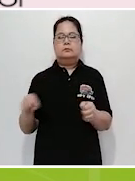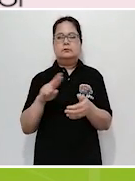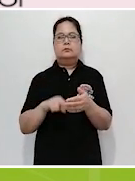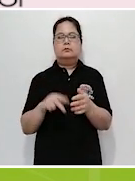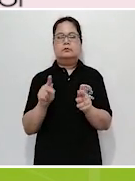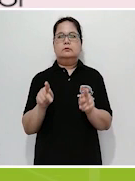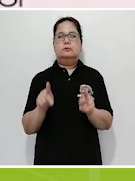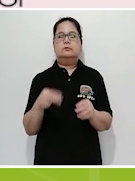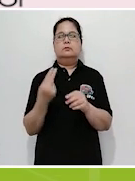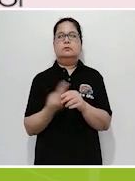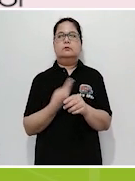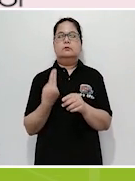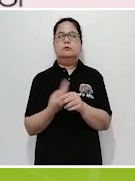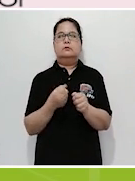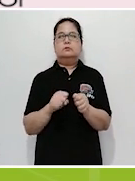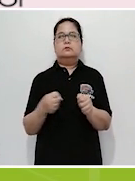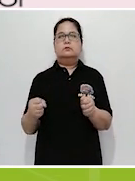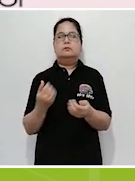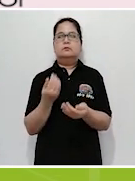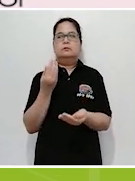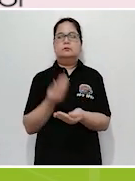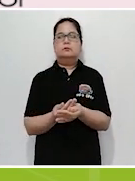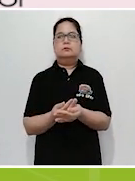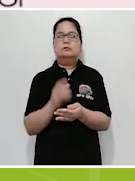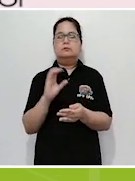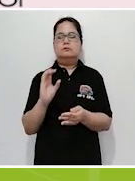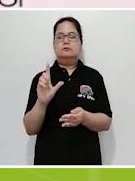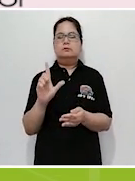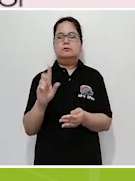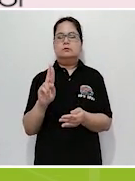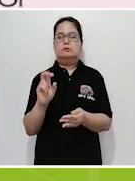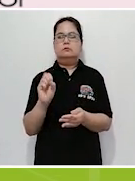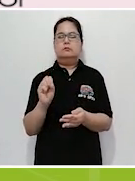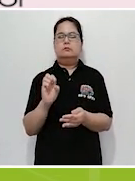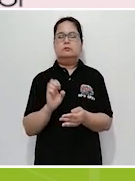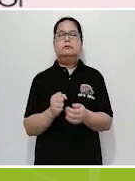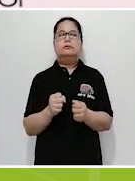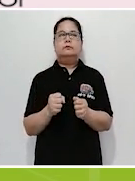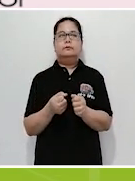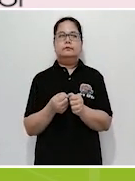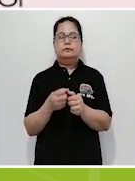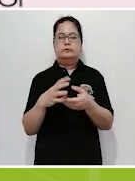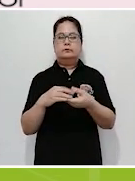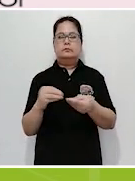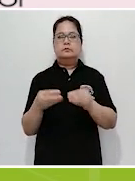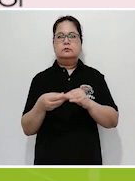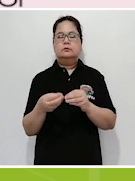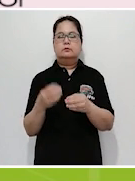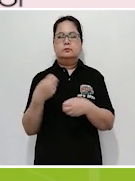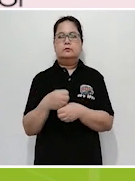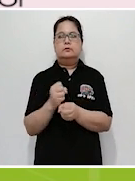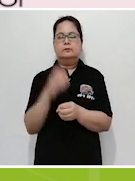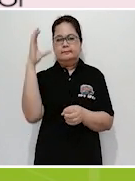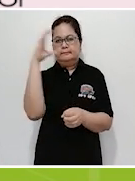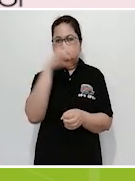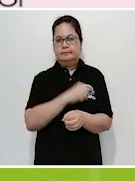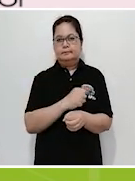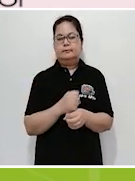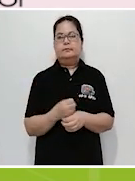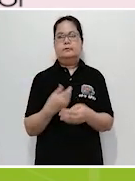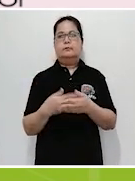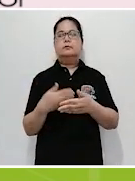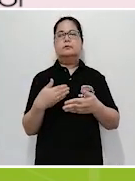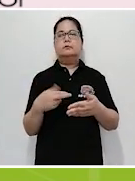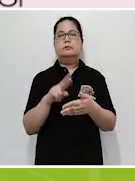text. Readers use text evidence or clues from the story to make predictions.